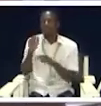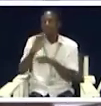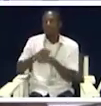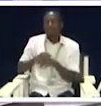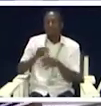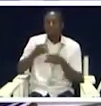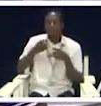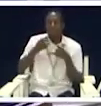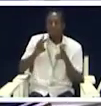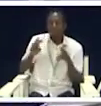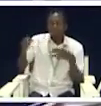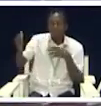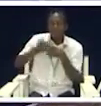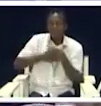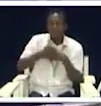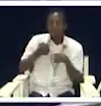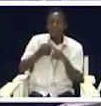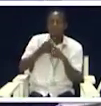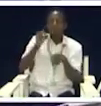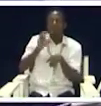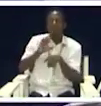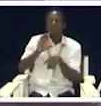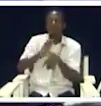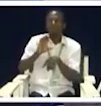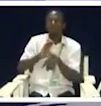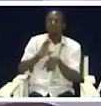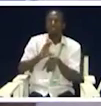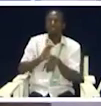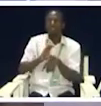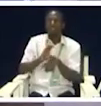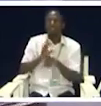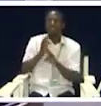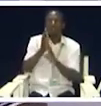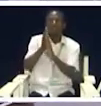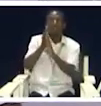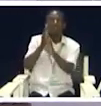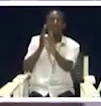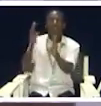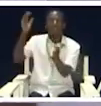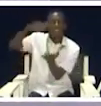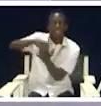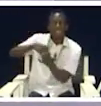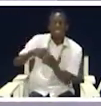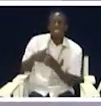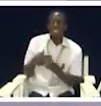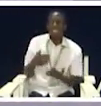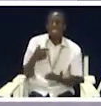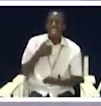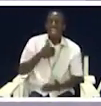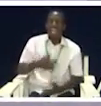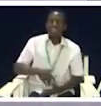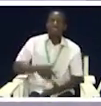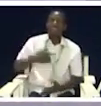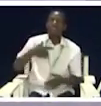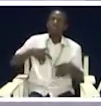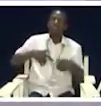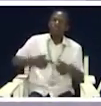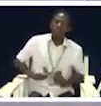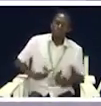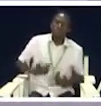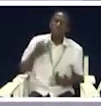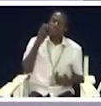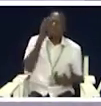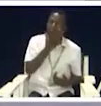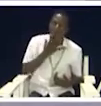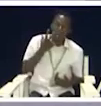back from church again, I was in this 3 hours traffic on this road. I was feeling so weak, so tired. At some point,